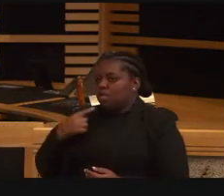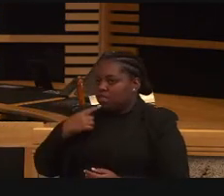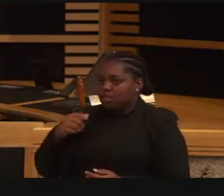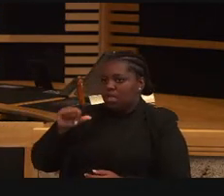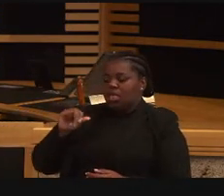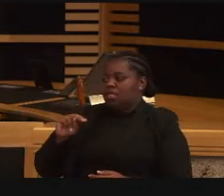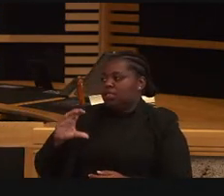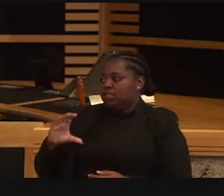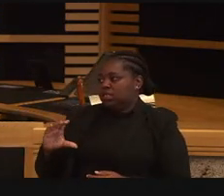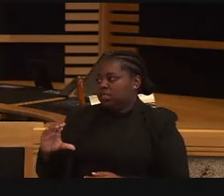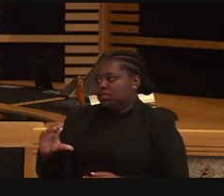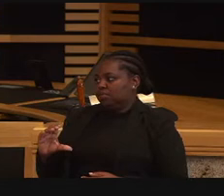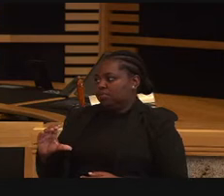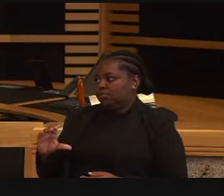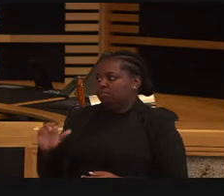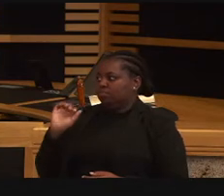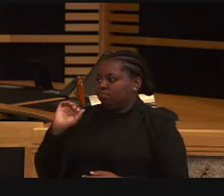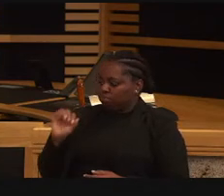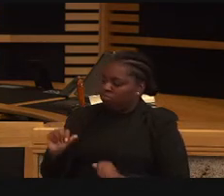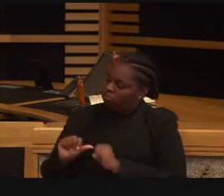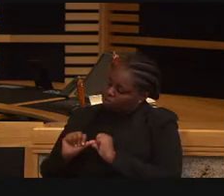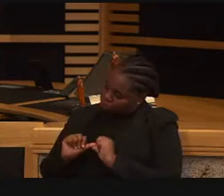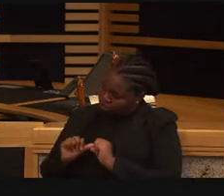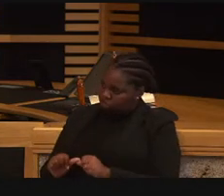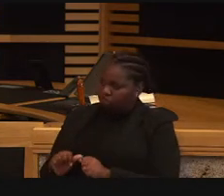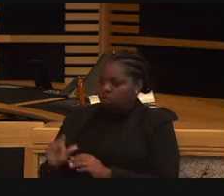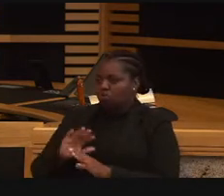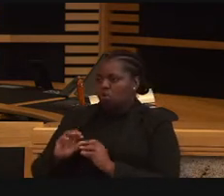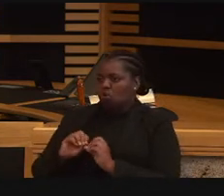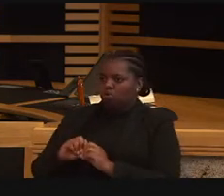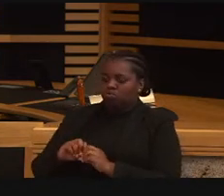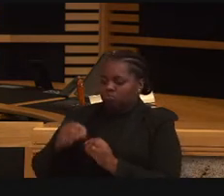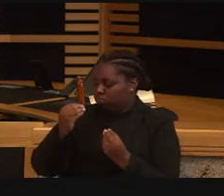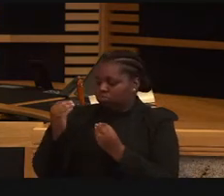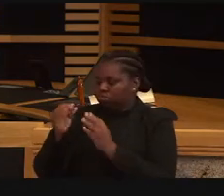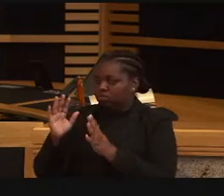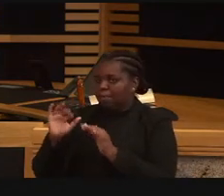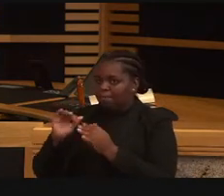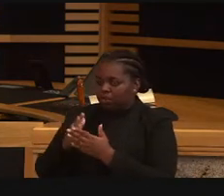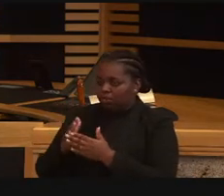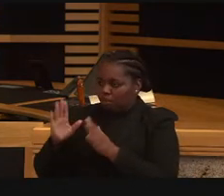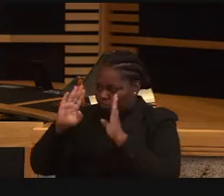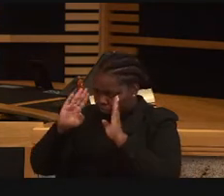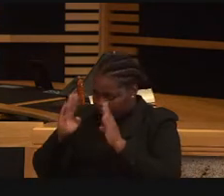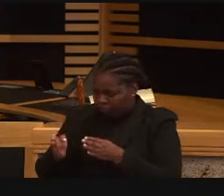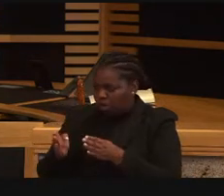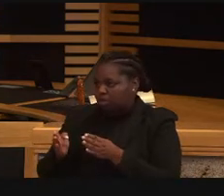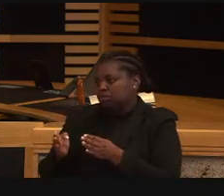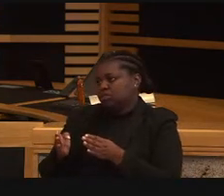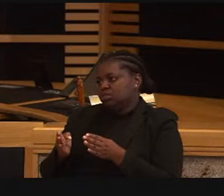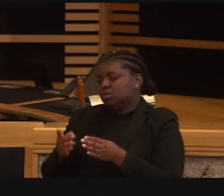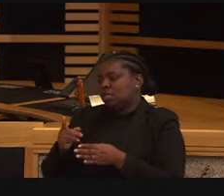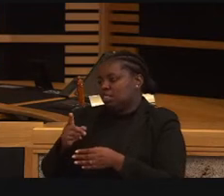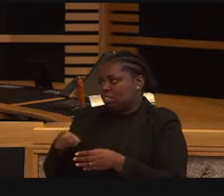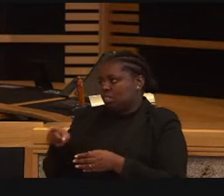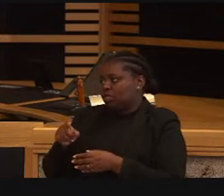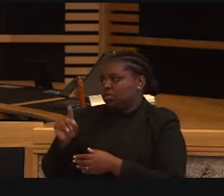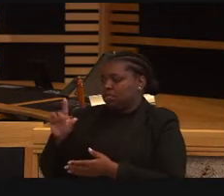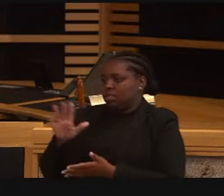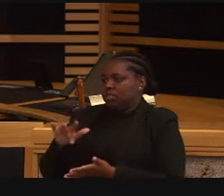National Congress, forge ahead and don't lose the sight of the benefit of establishing that type of a